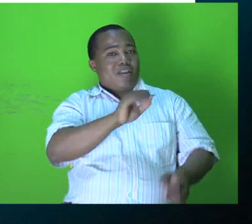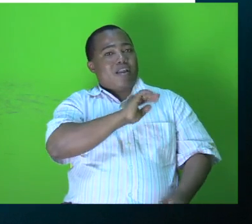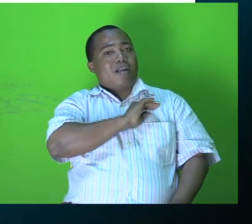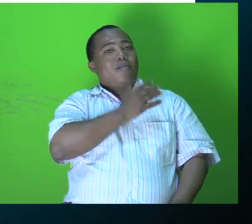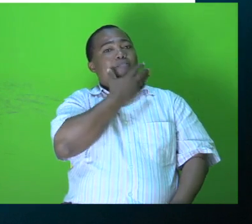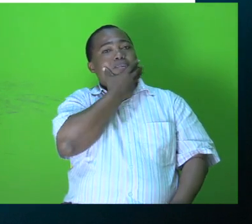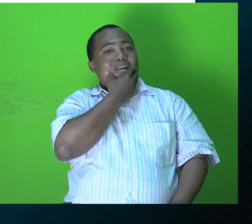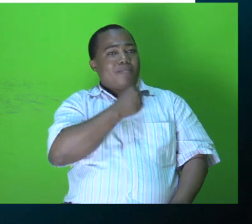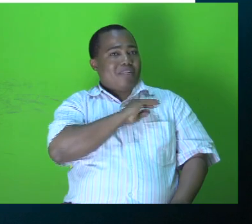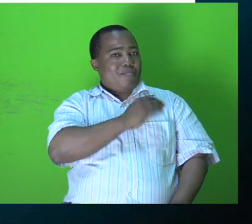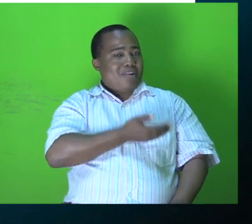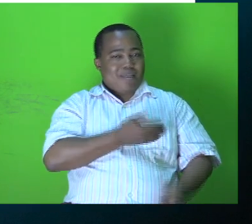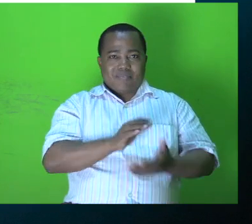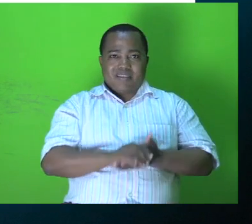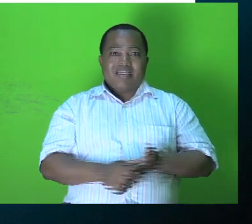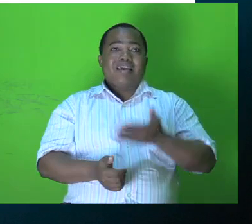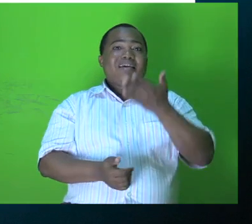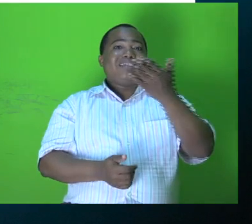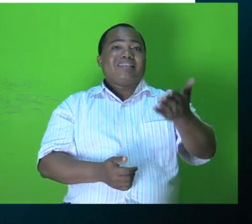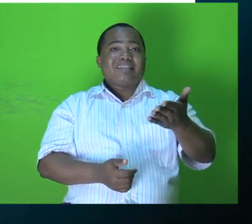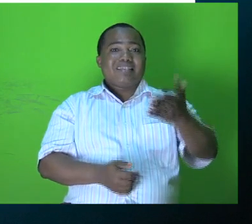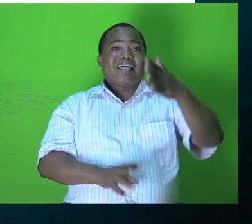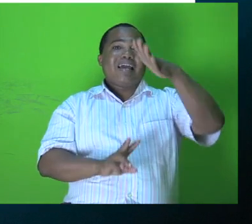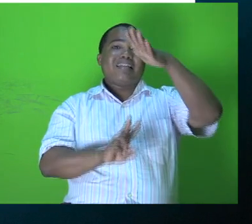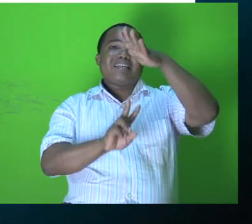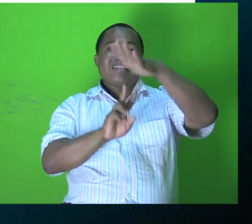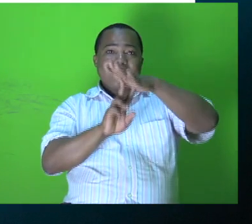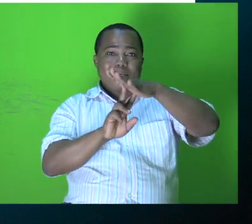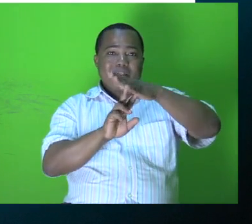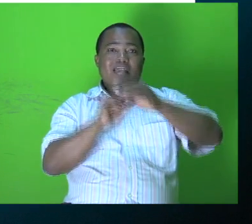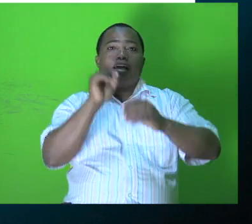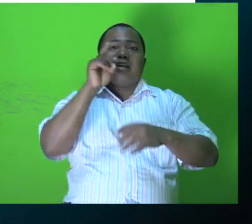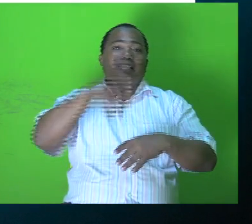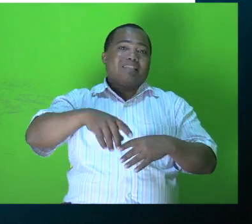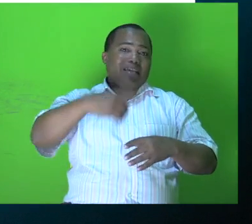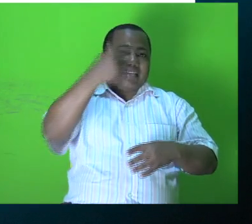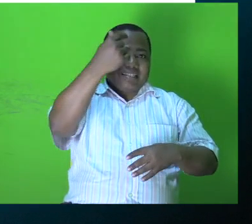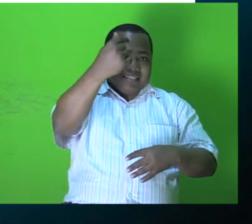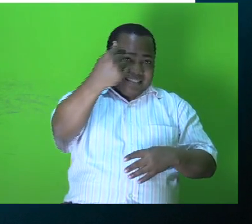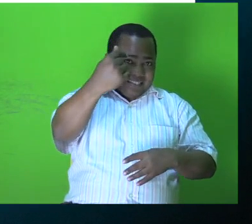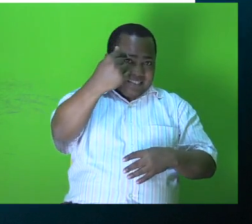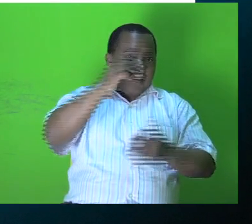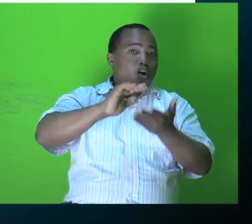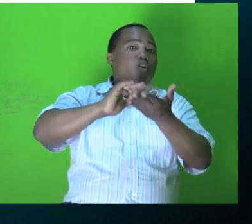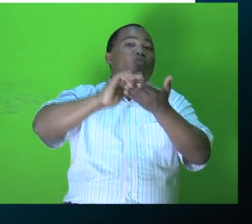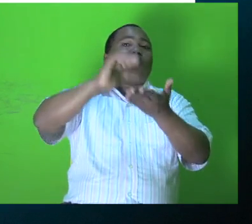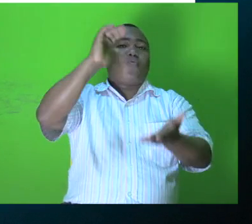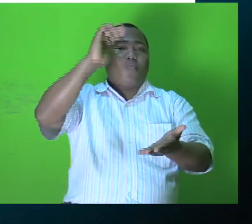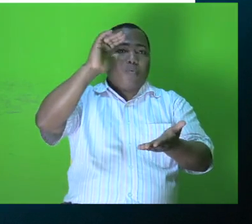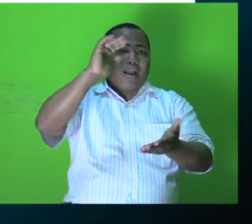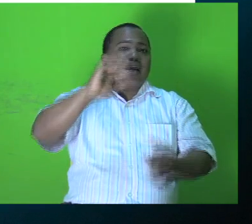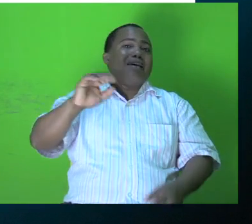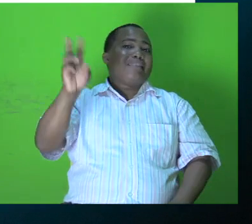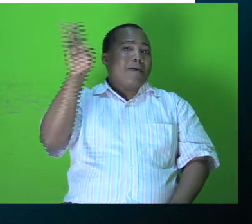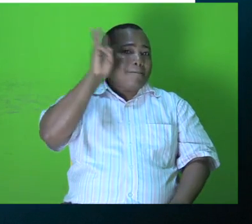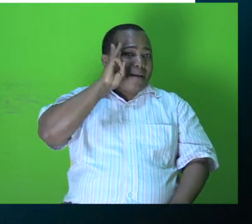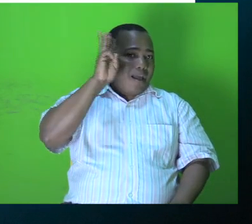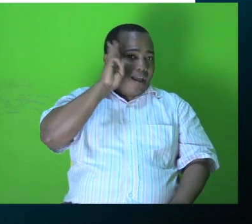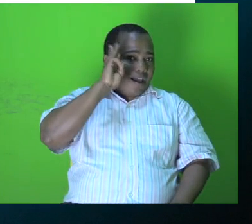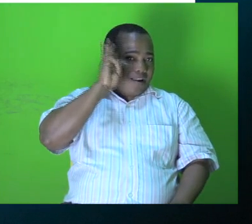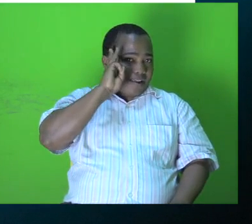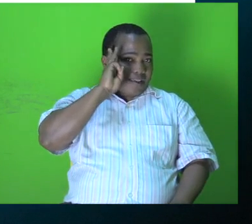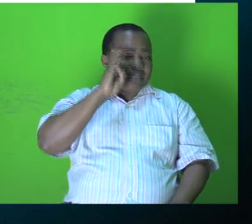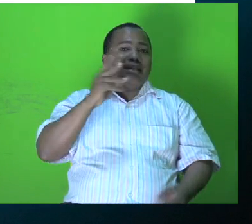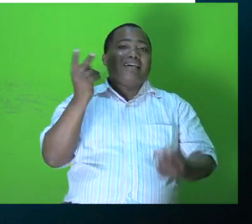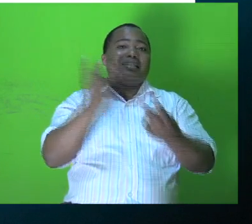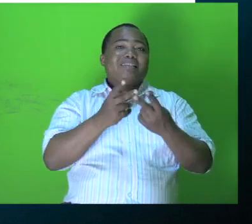you are given with a double capital letter T stand for male parents, and also you